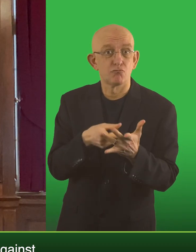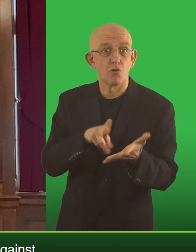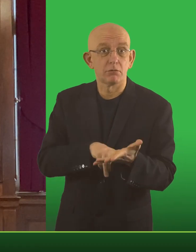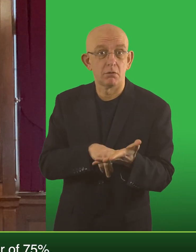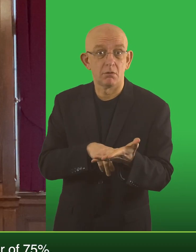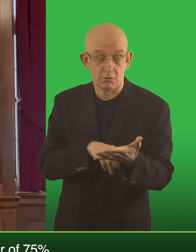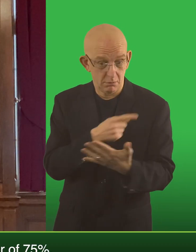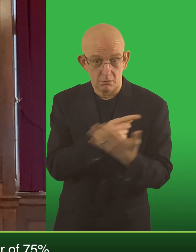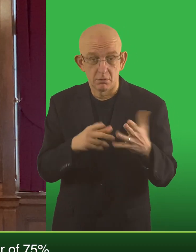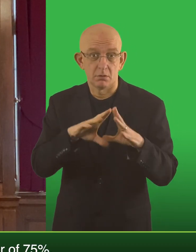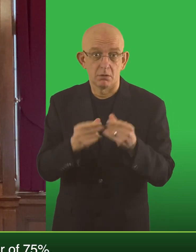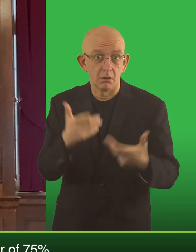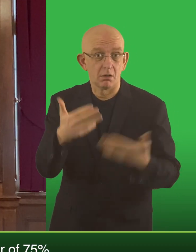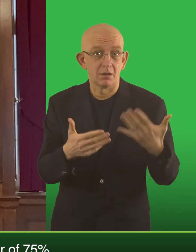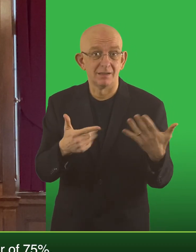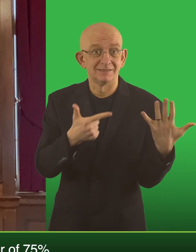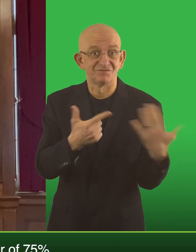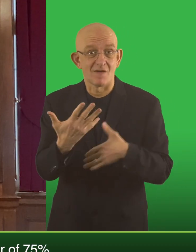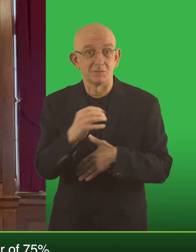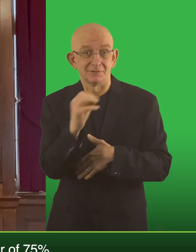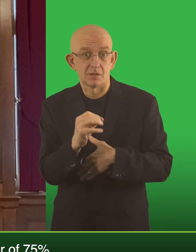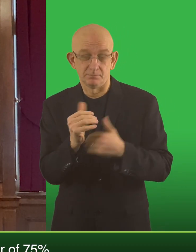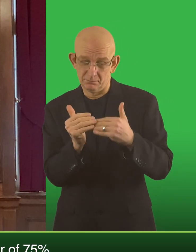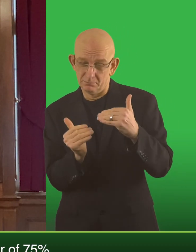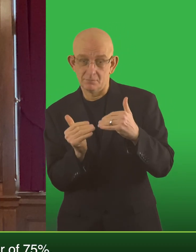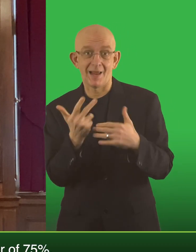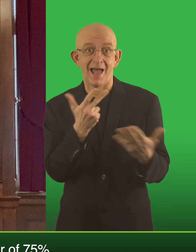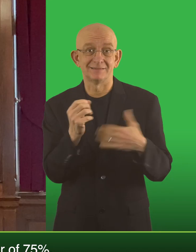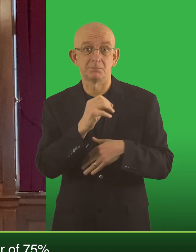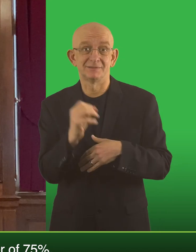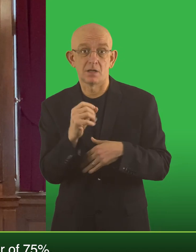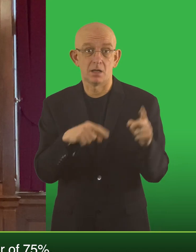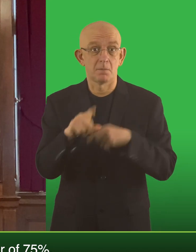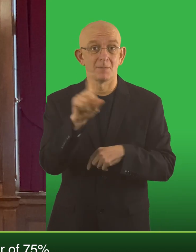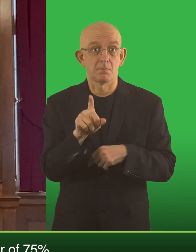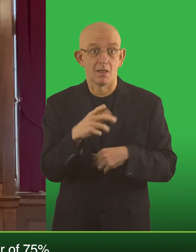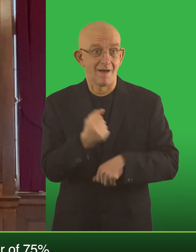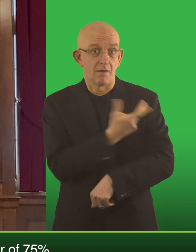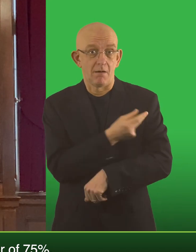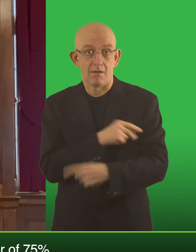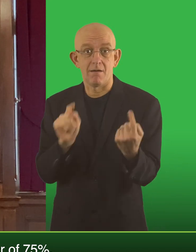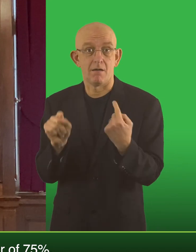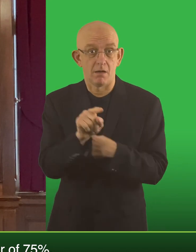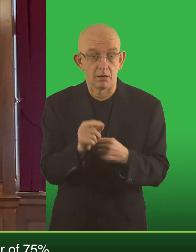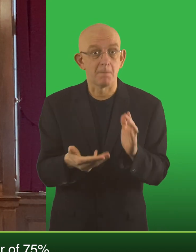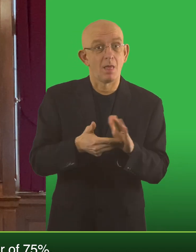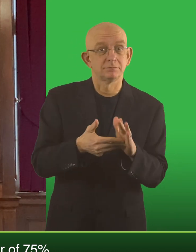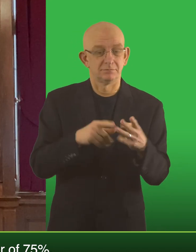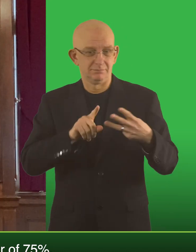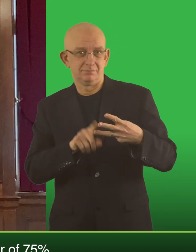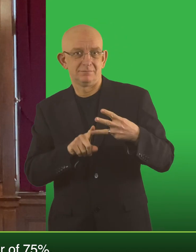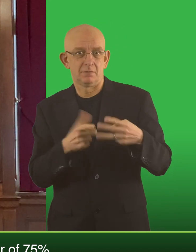well. All up, we've got in the order of 17, just short of 75, just short of 80%